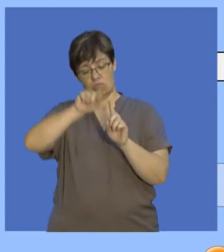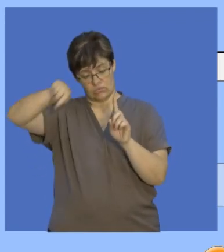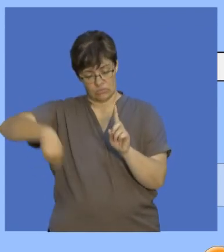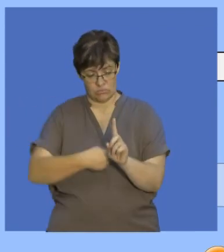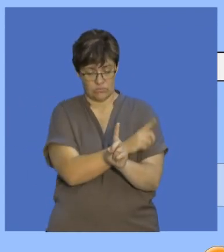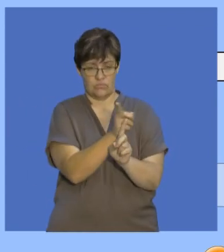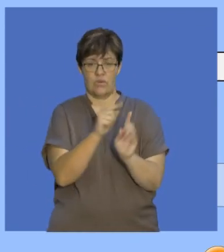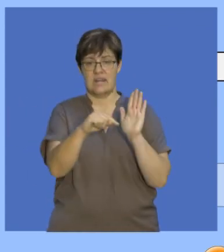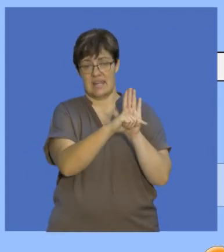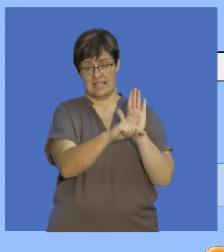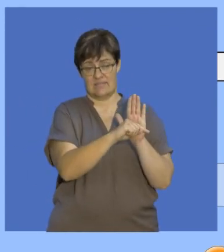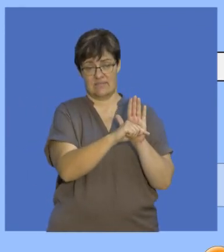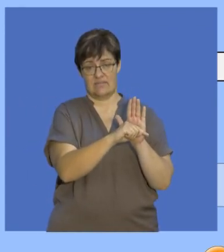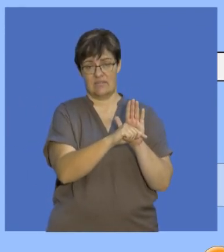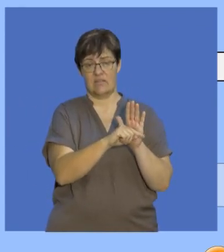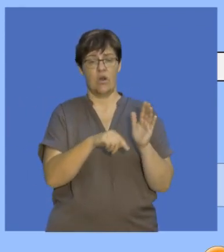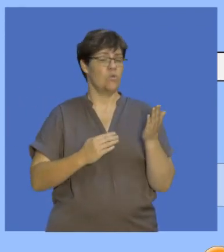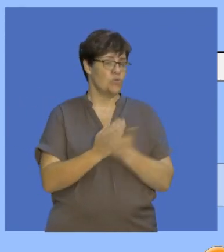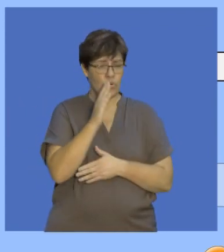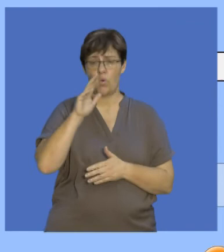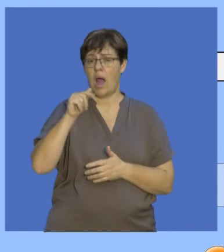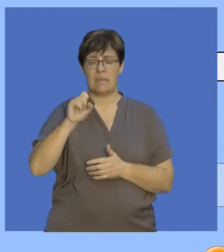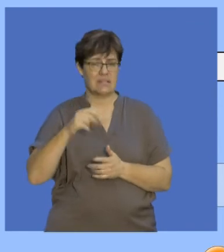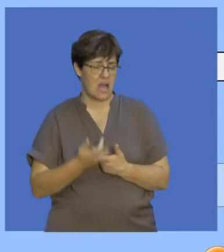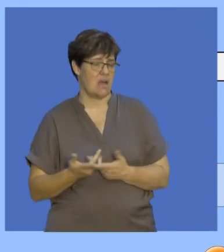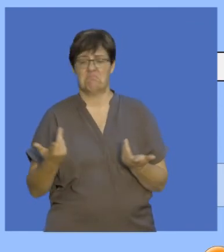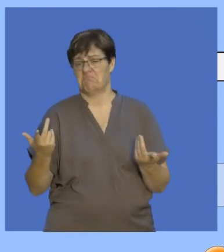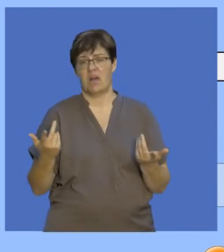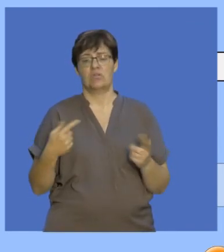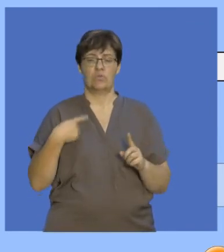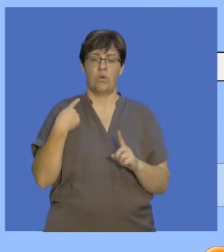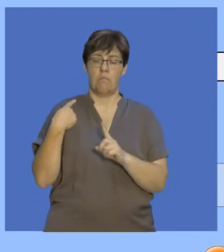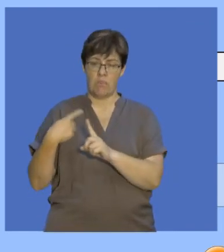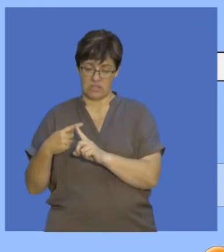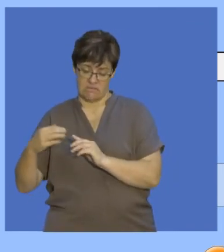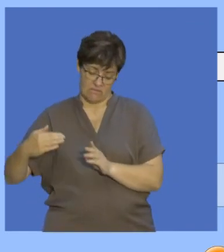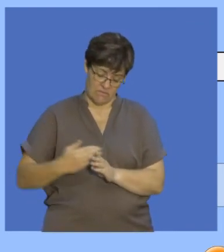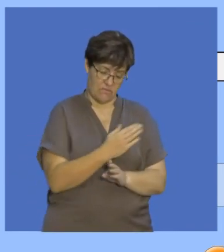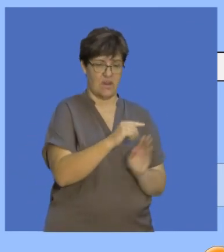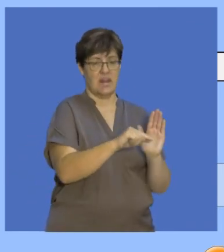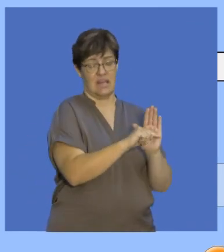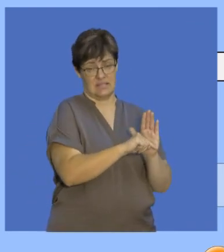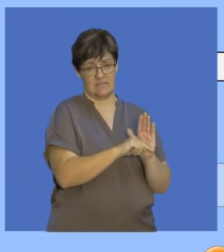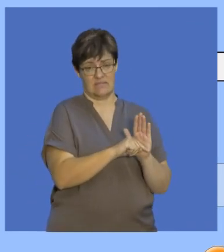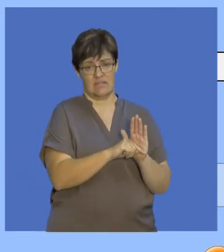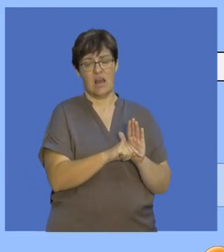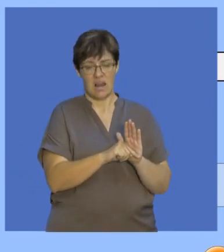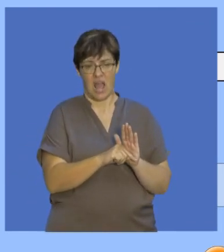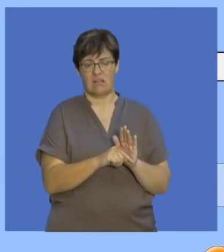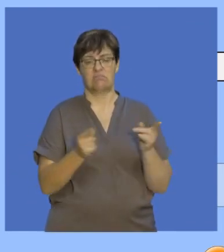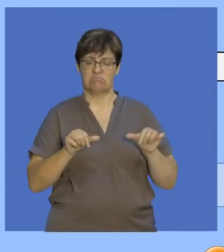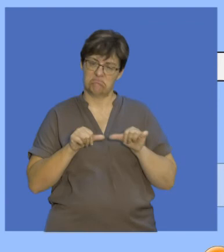the battery to the negative. Even through the ammeter, it will be from the positive to the negative terminal. So that's about